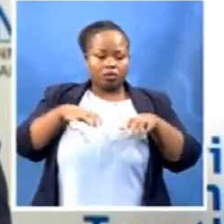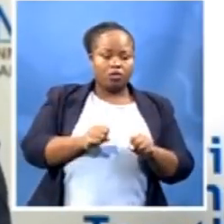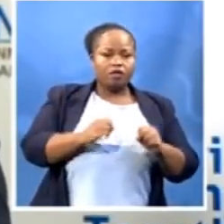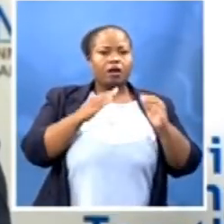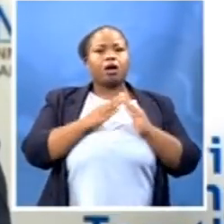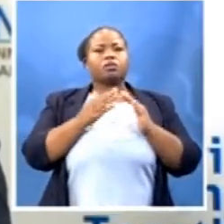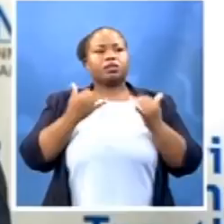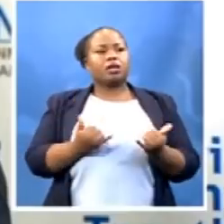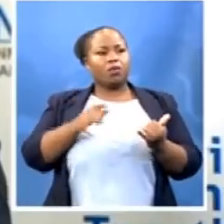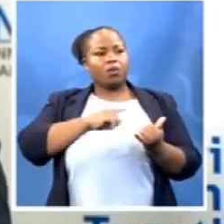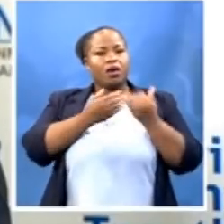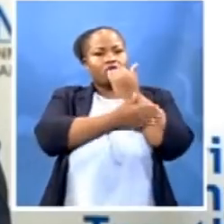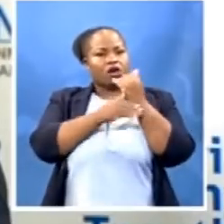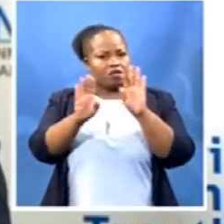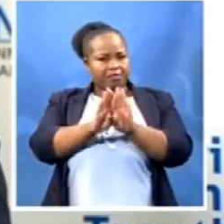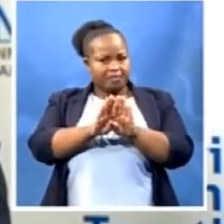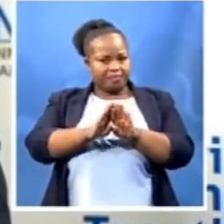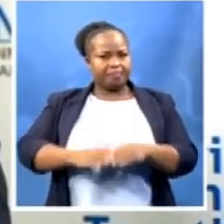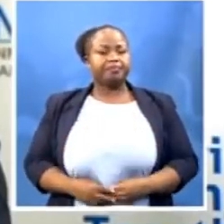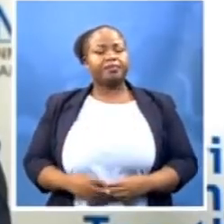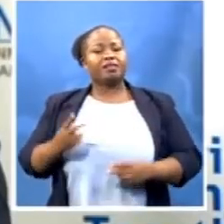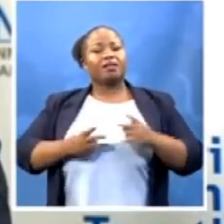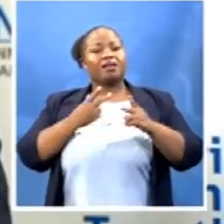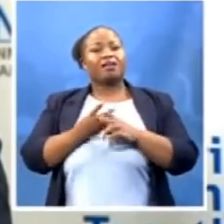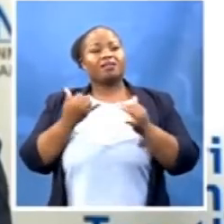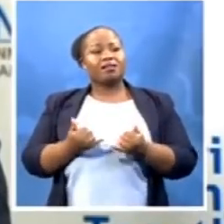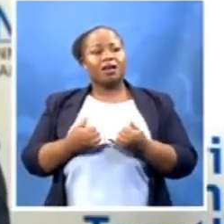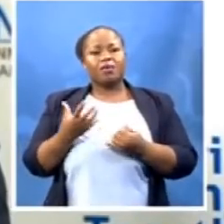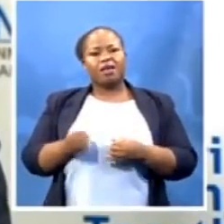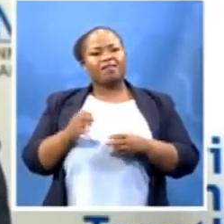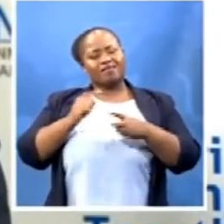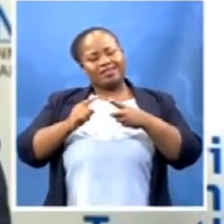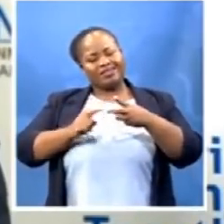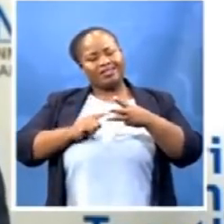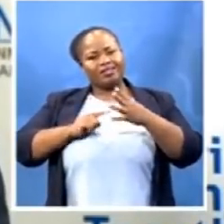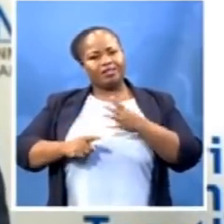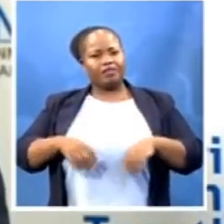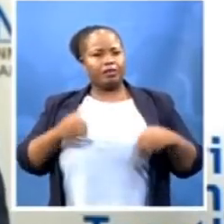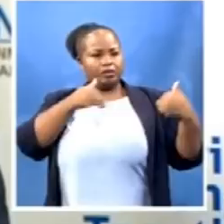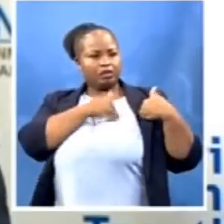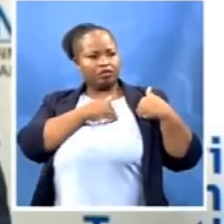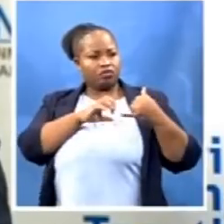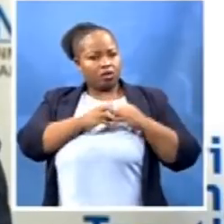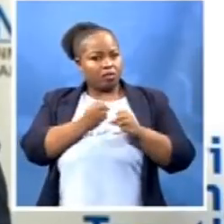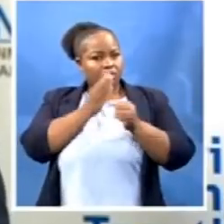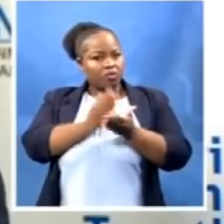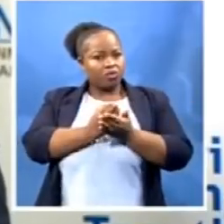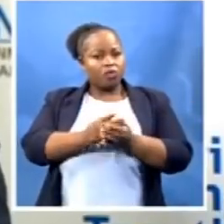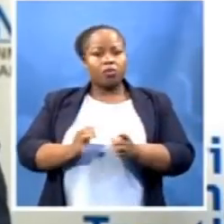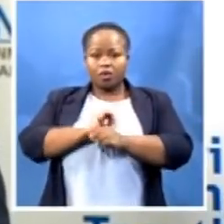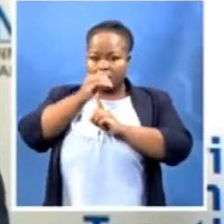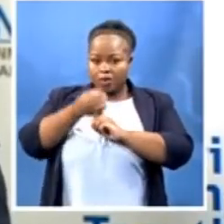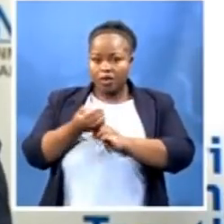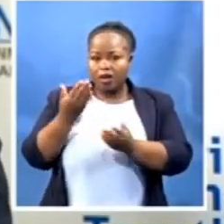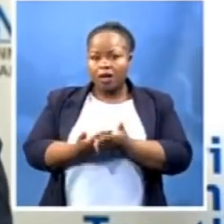lockdown. We are putting in place various security solutions and services to ensure protection, surveillance and prevention